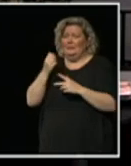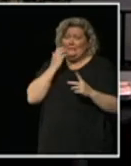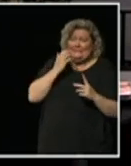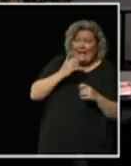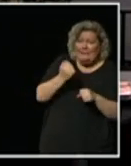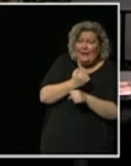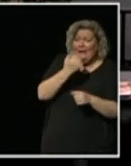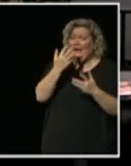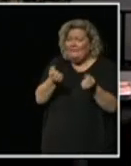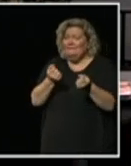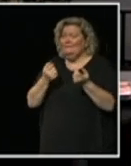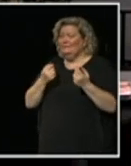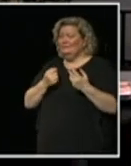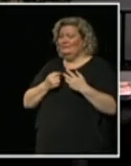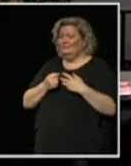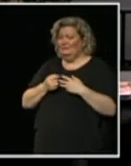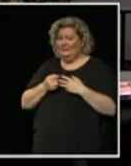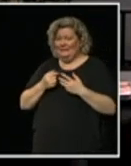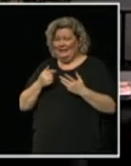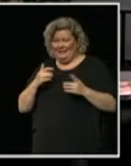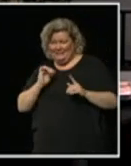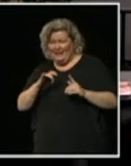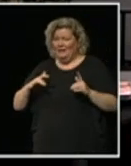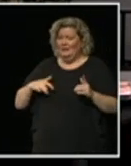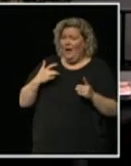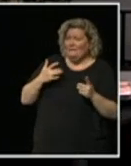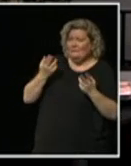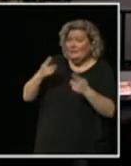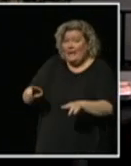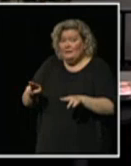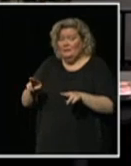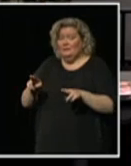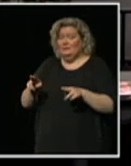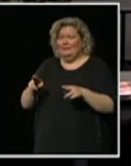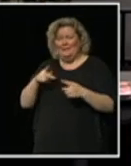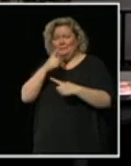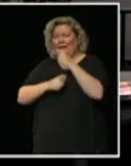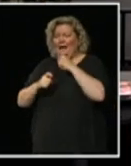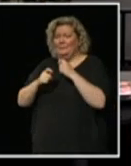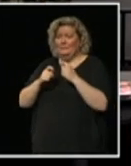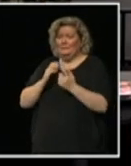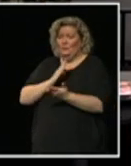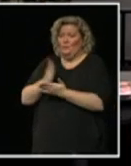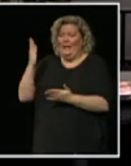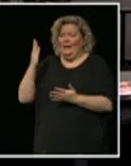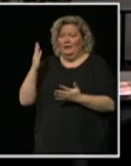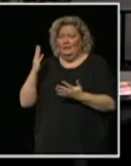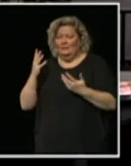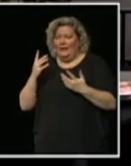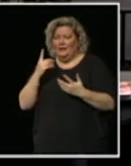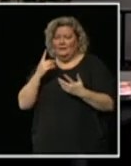that are made and the life and death. And it just became so real and so raw